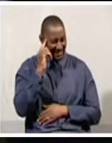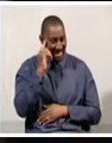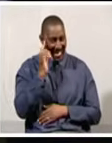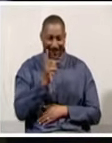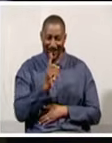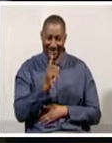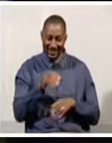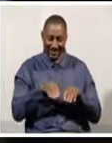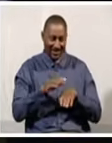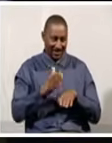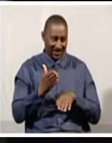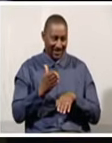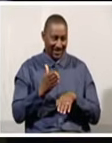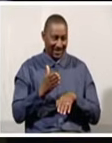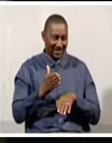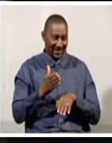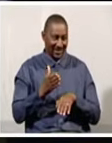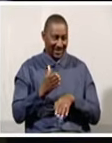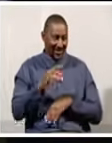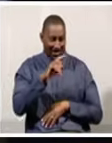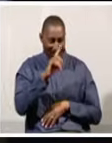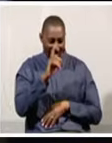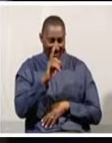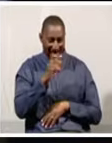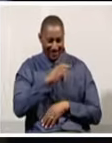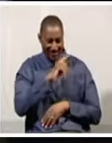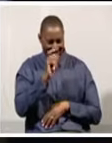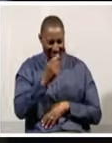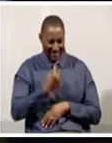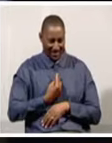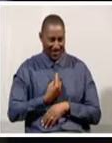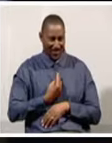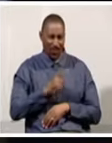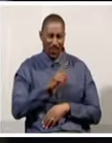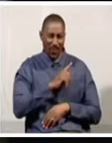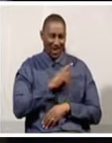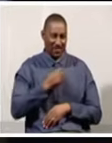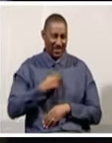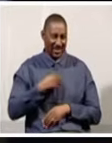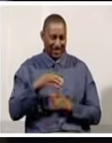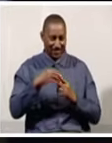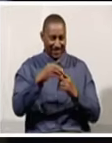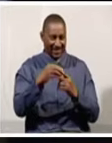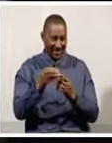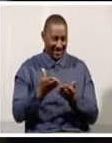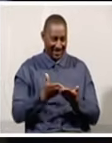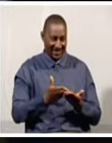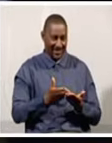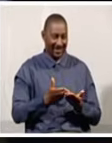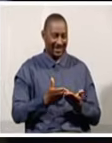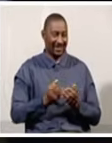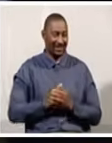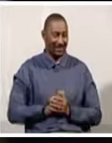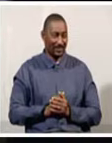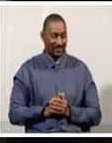myself. And I'm questioning, why am I being referred to as a special guest? As a special guest. Now you're wondering, okay, what's coming next now? Yes,